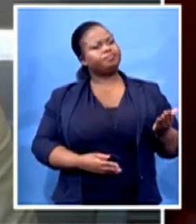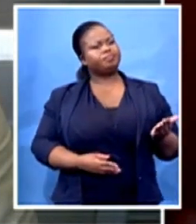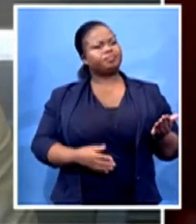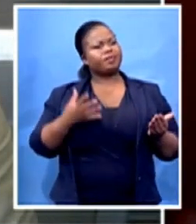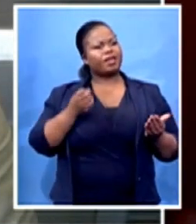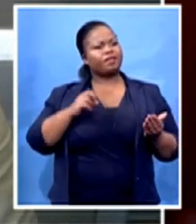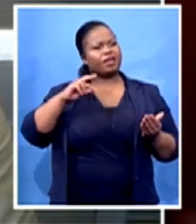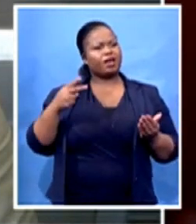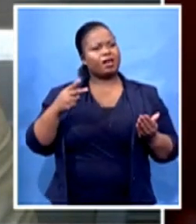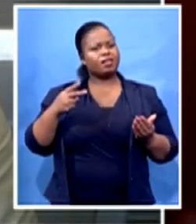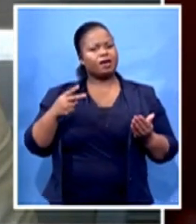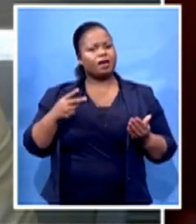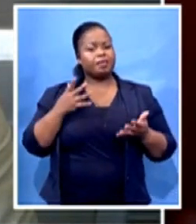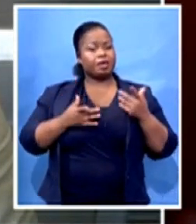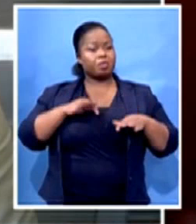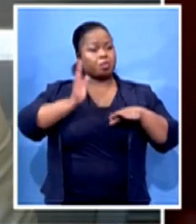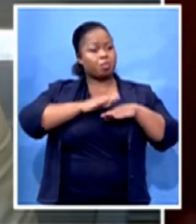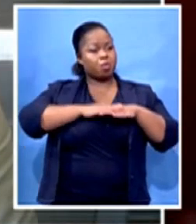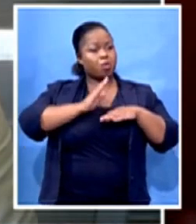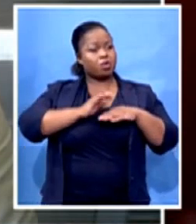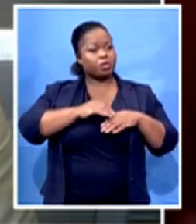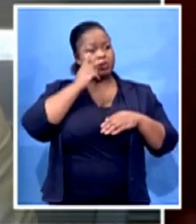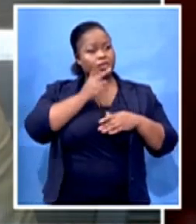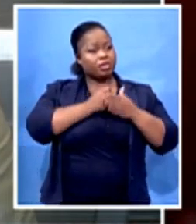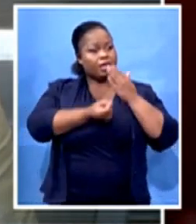seeing that we should be aware of?